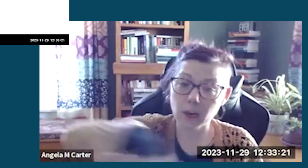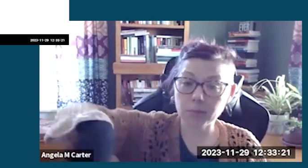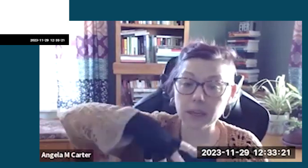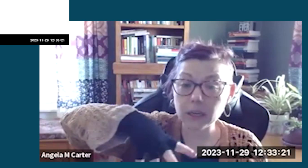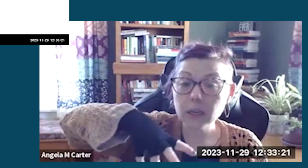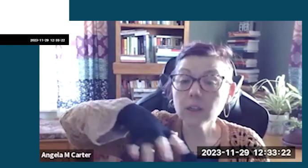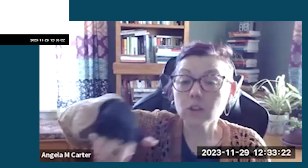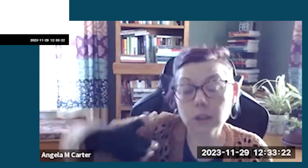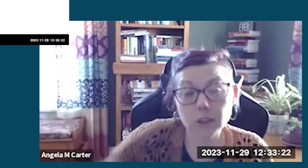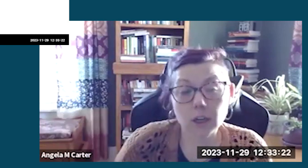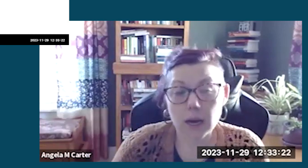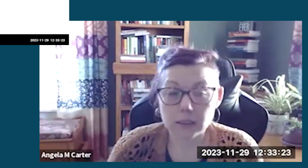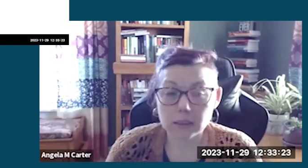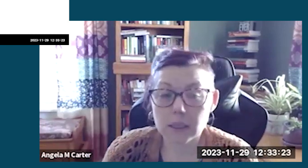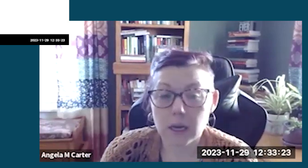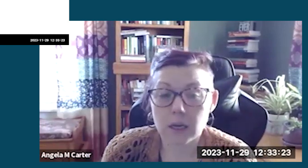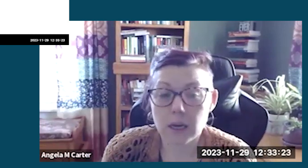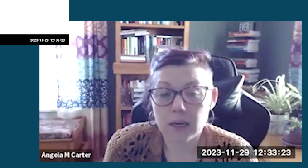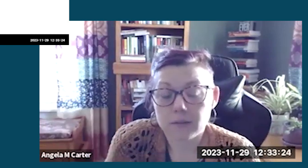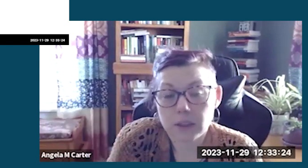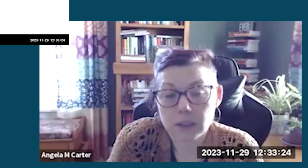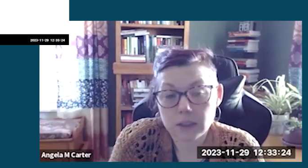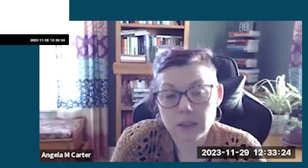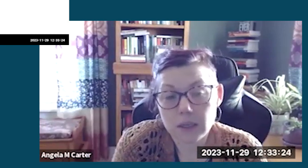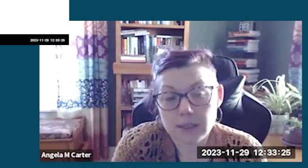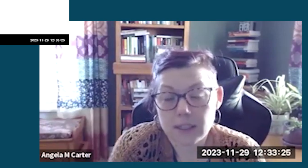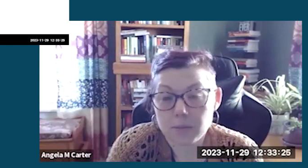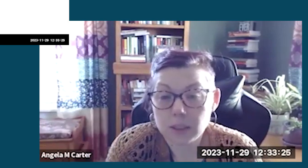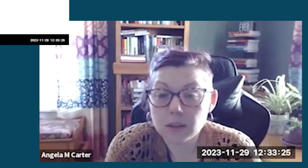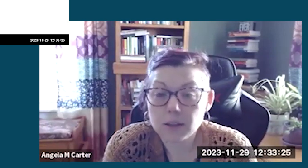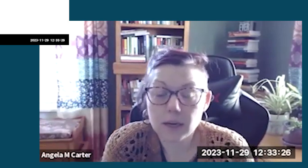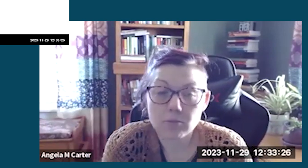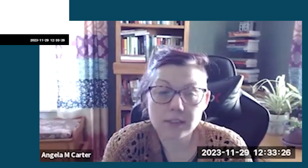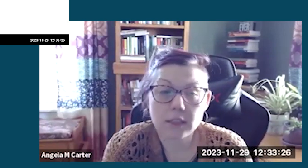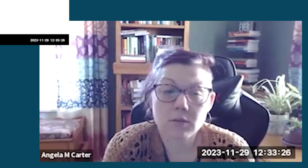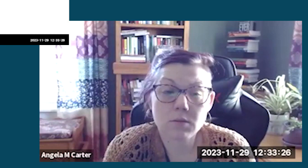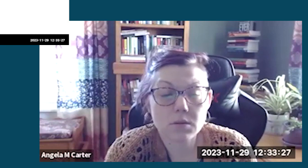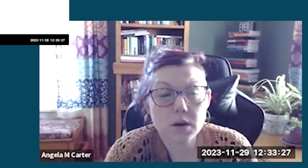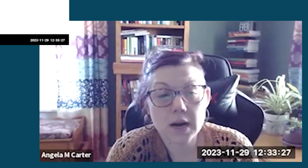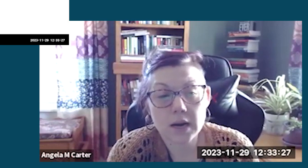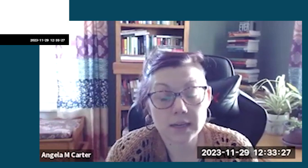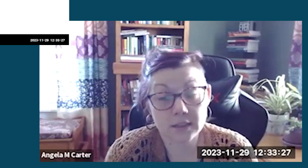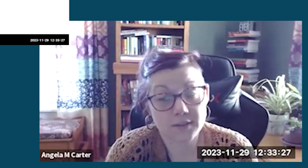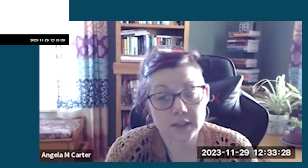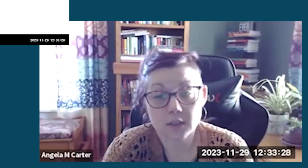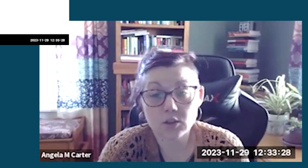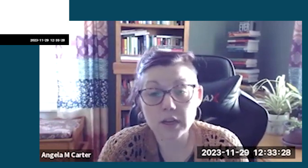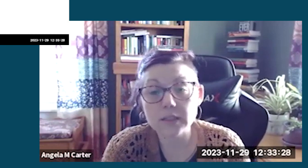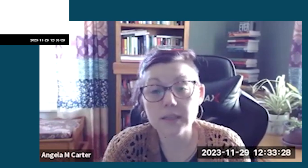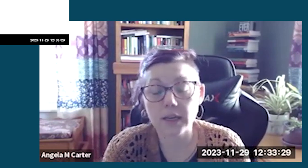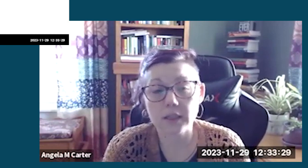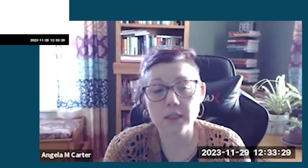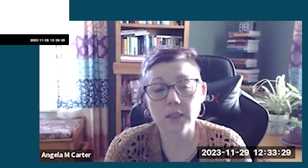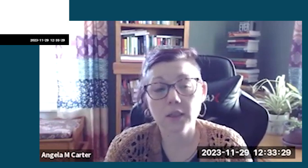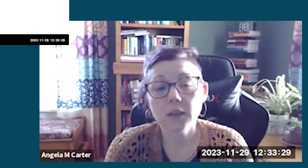queer family structure, and I have a disabled kiddo that I'm raising who identifies as